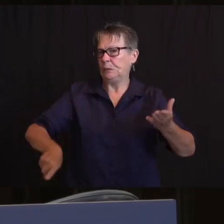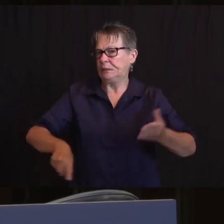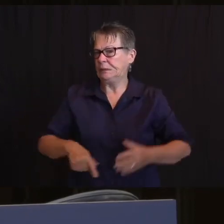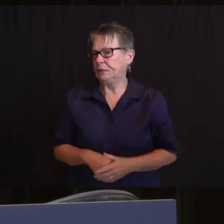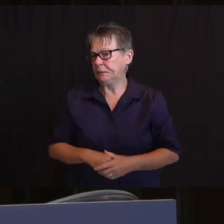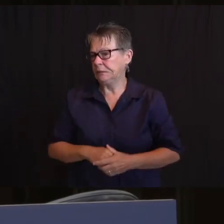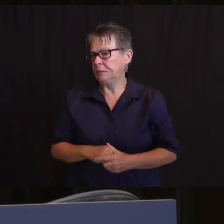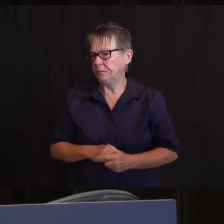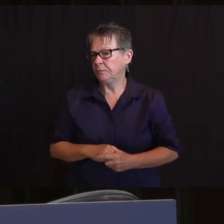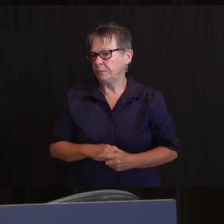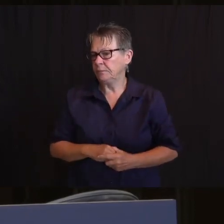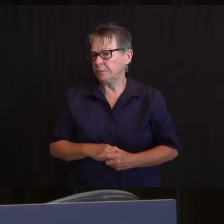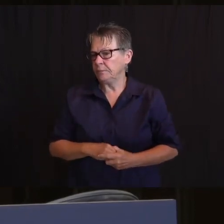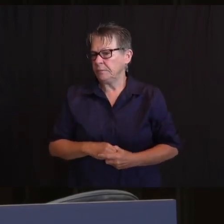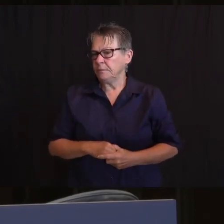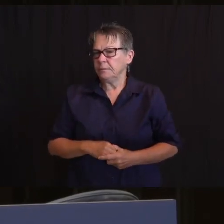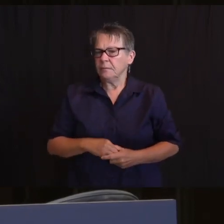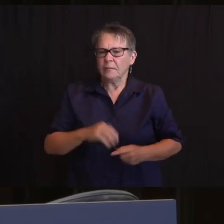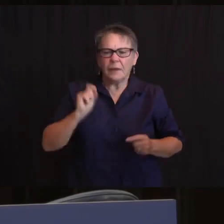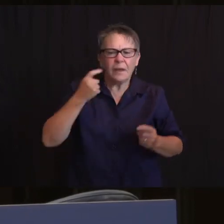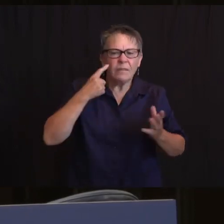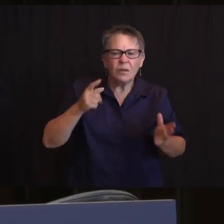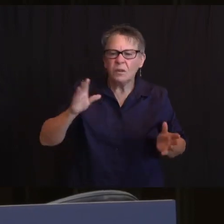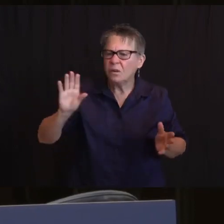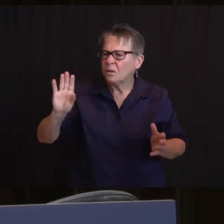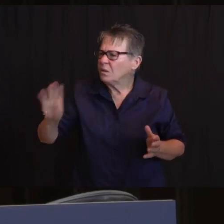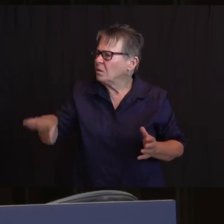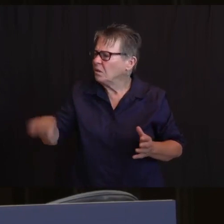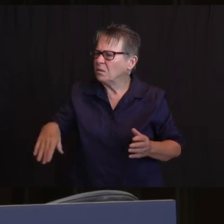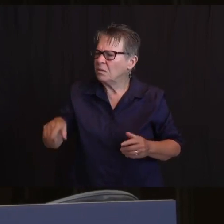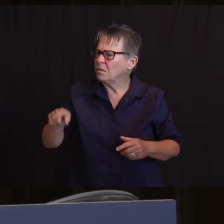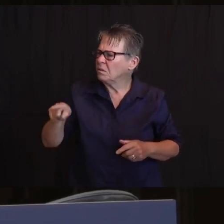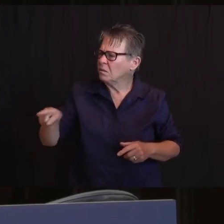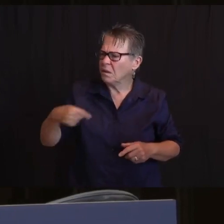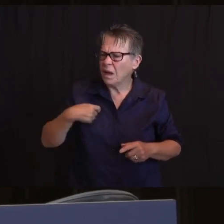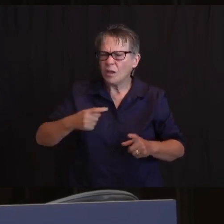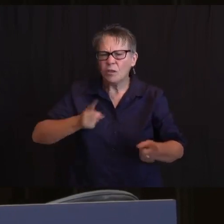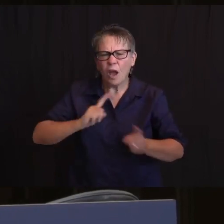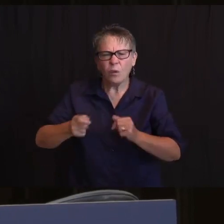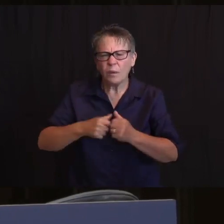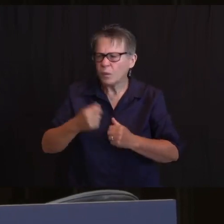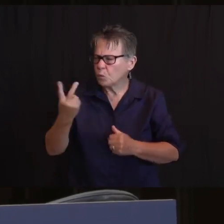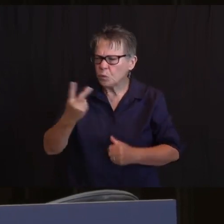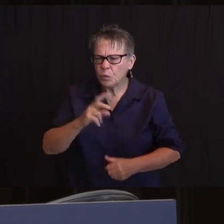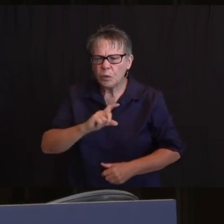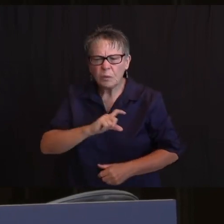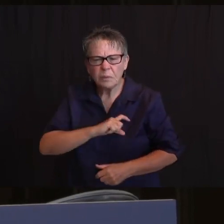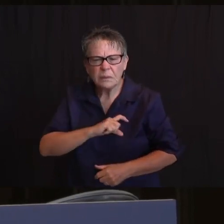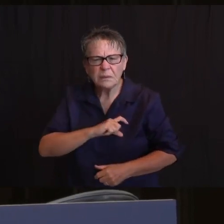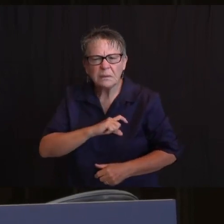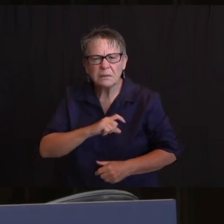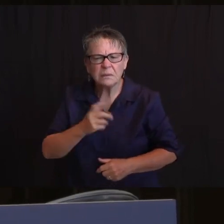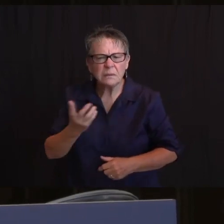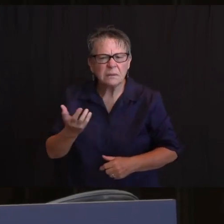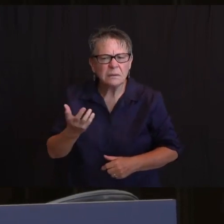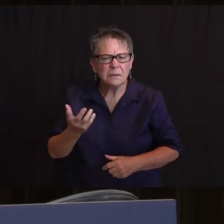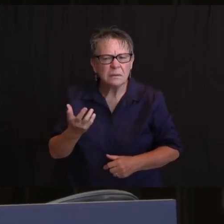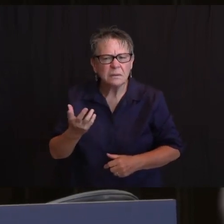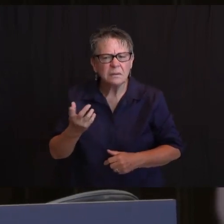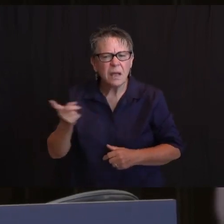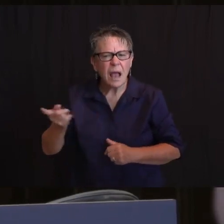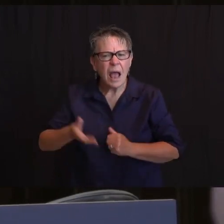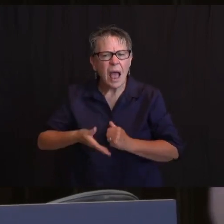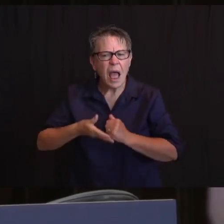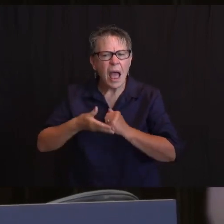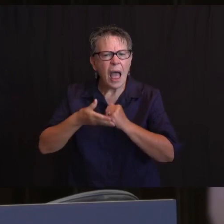helped rescue, I think, a total of 6 folks who were in a boat that capsized in Point Pleasant Channel. And one